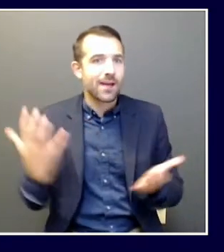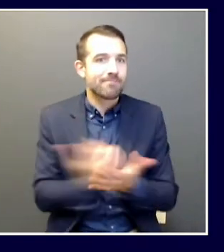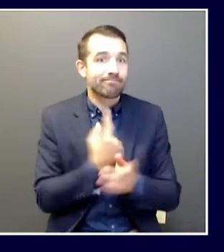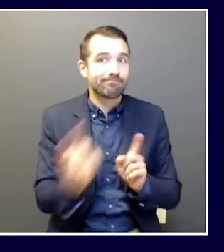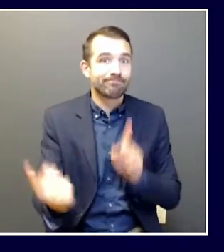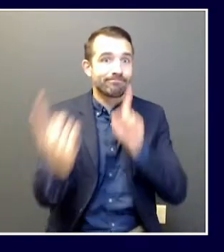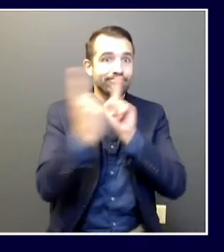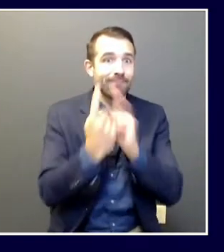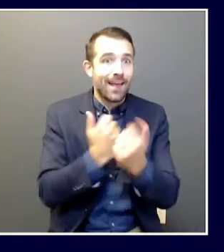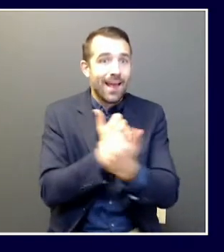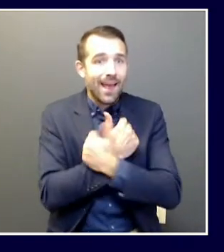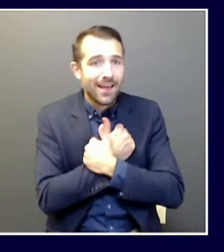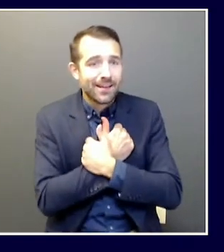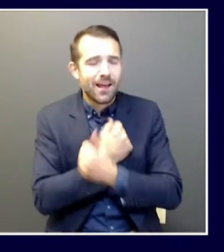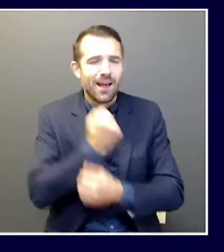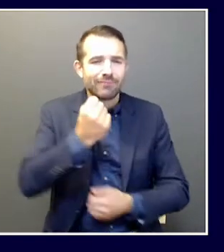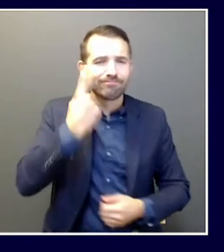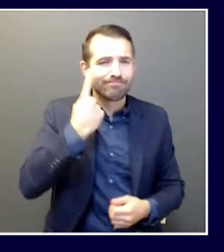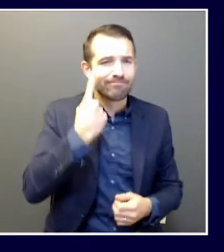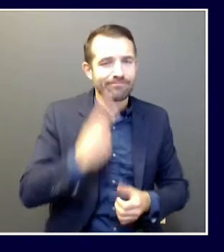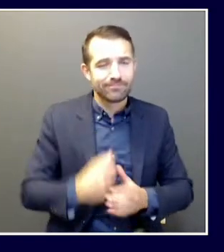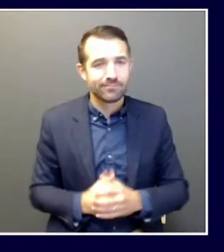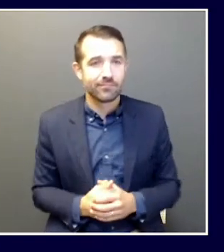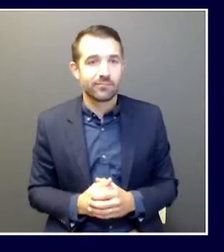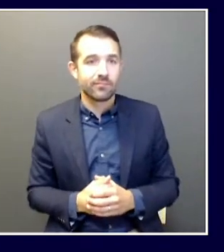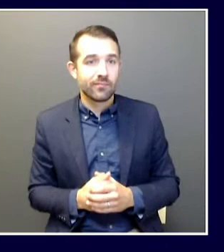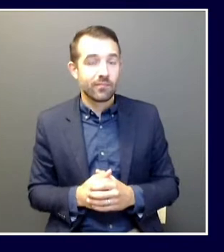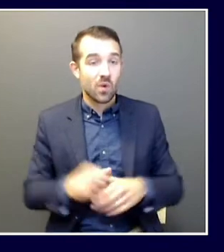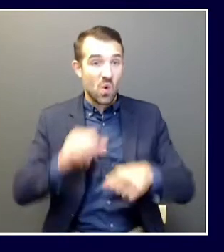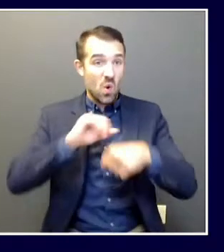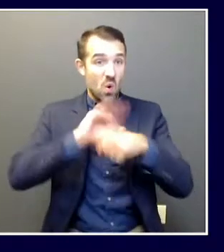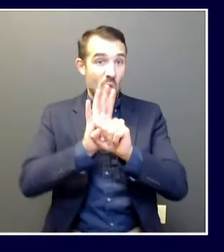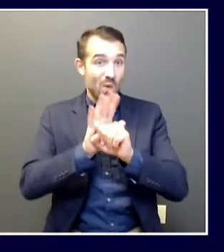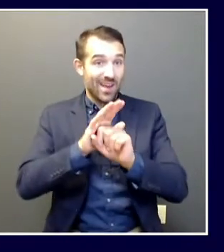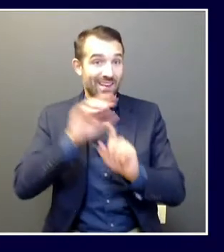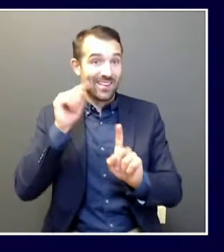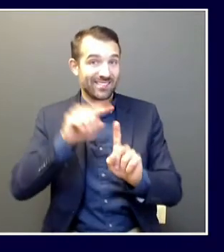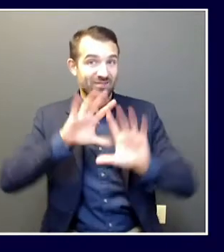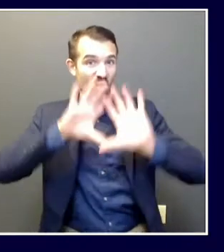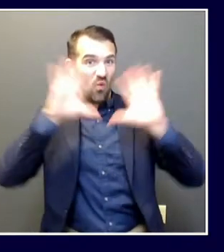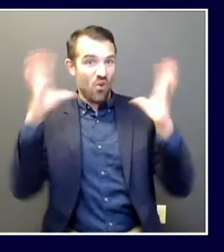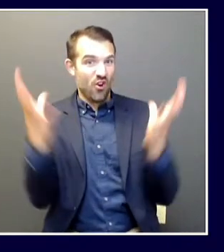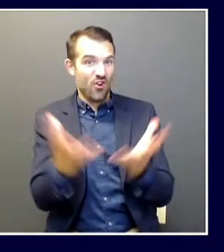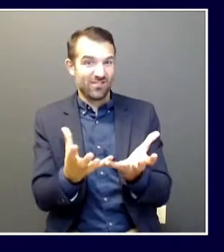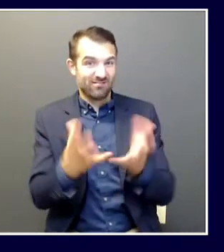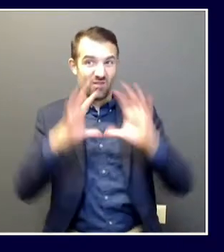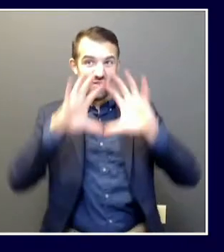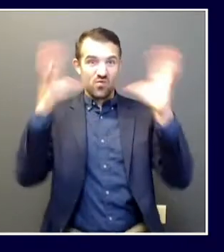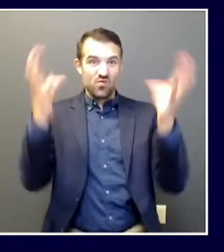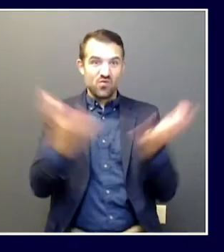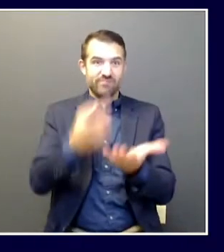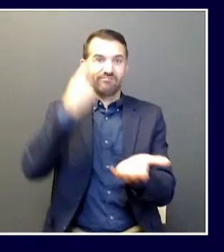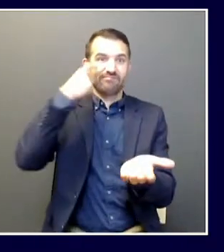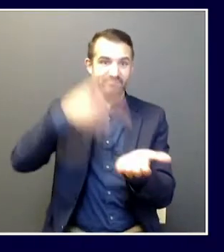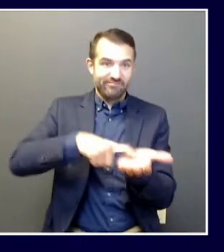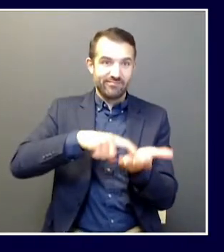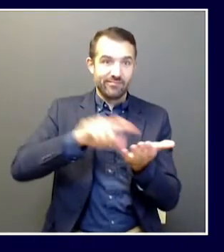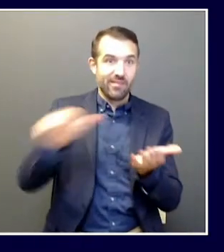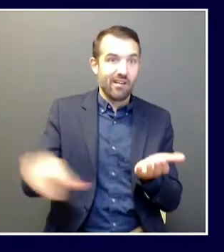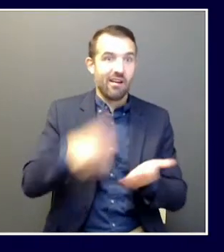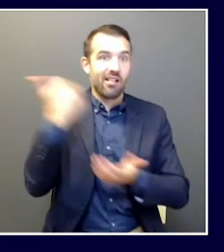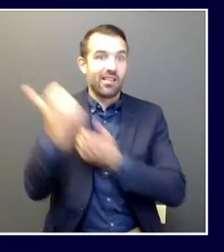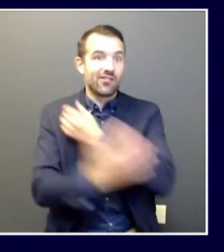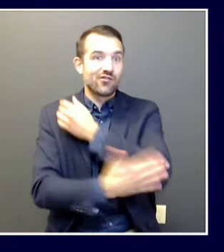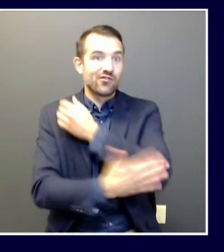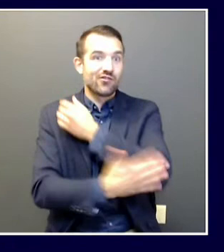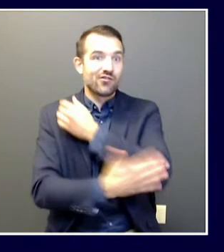border crossings of that sort, whether it's from other states or even internationally, can and have been done safely. For example, one of the